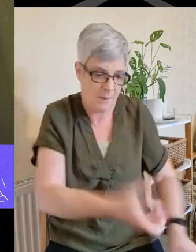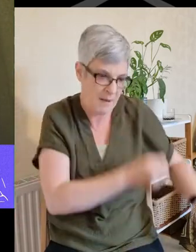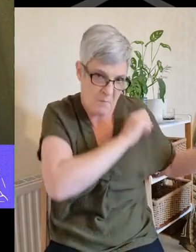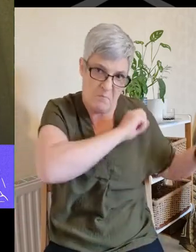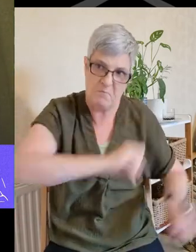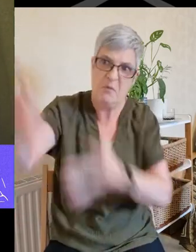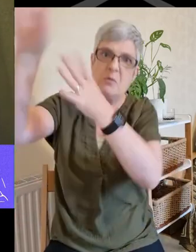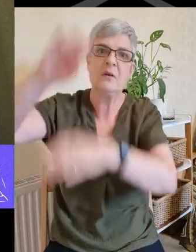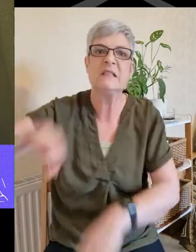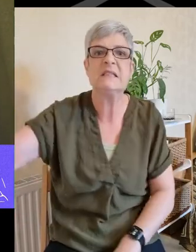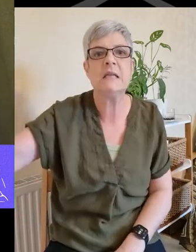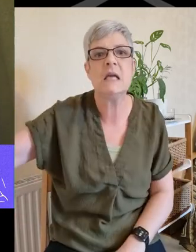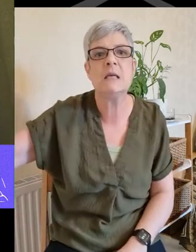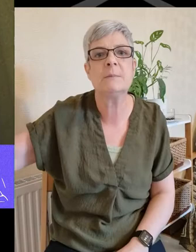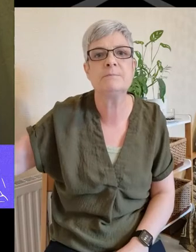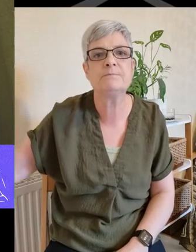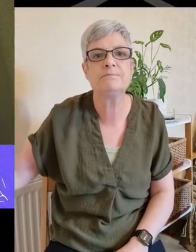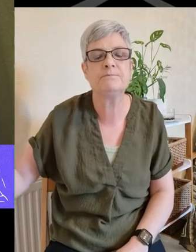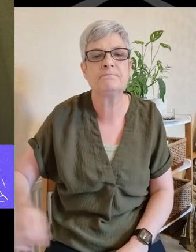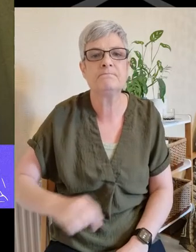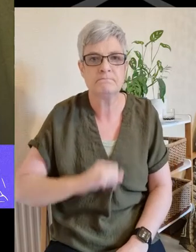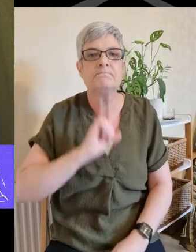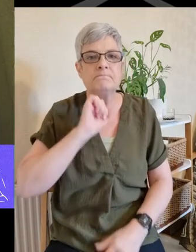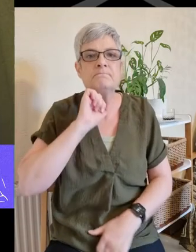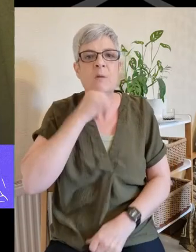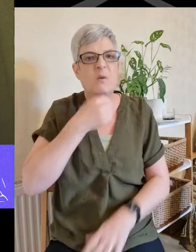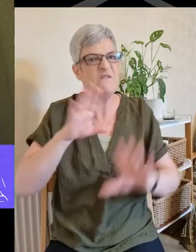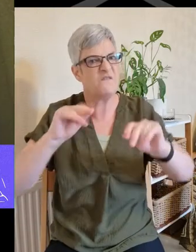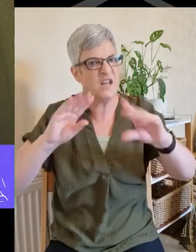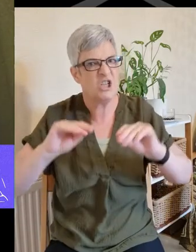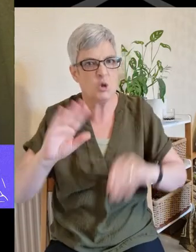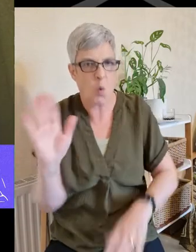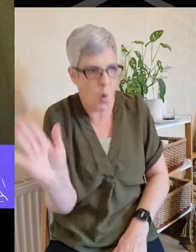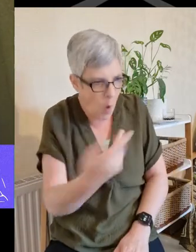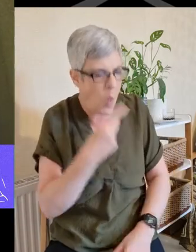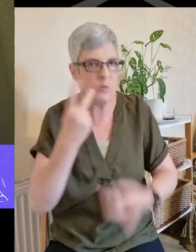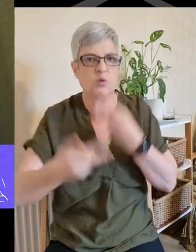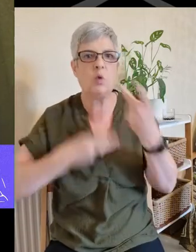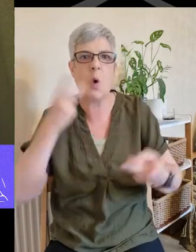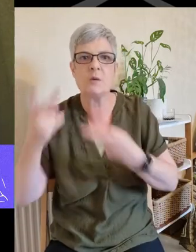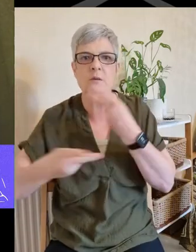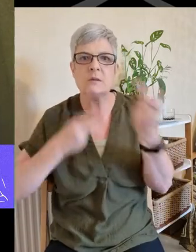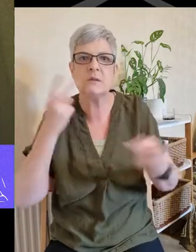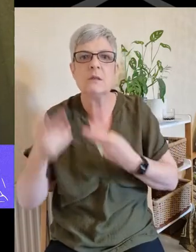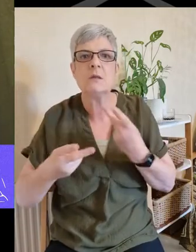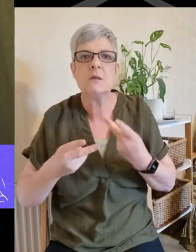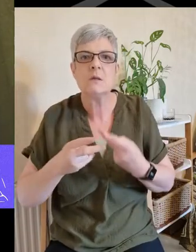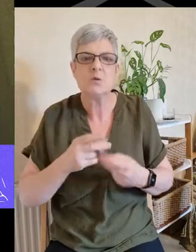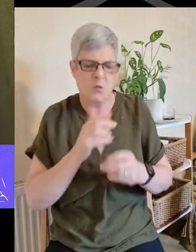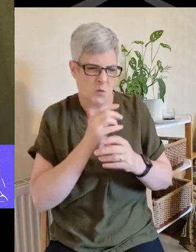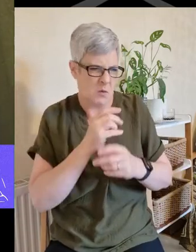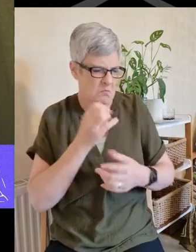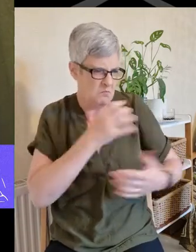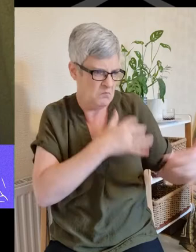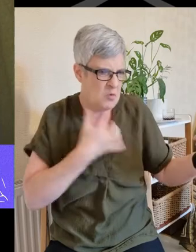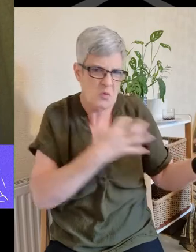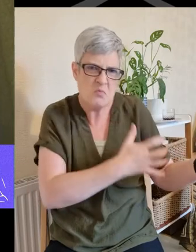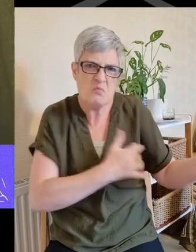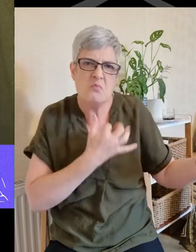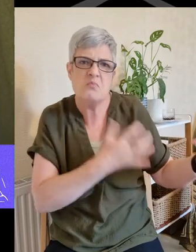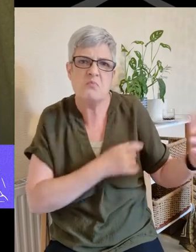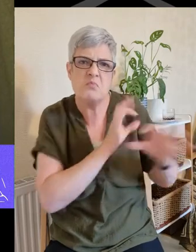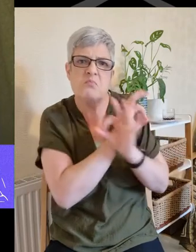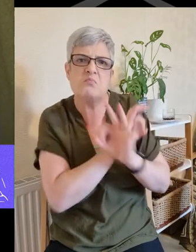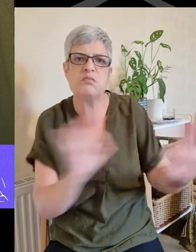them into the sea. I will put an end to all your songs, and I will silence the music of your